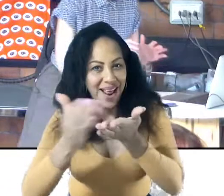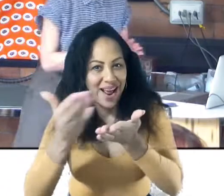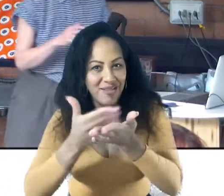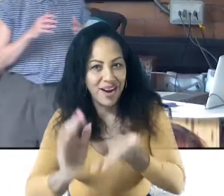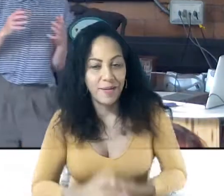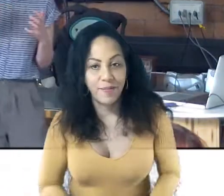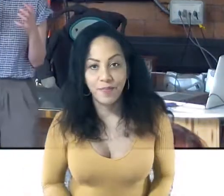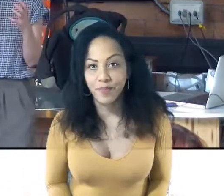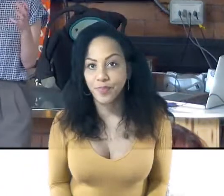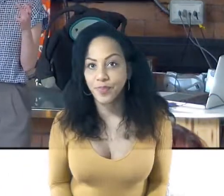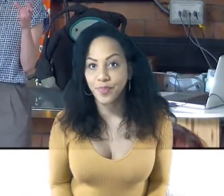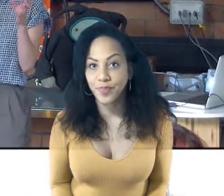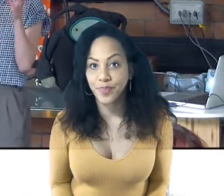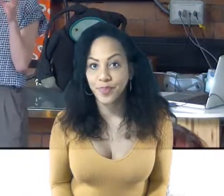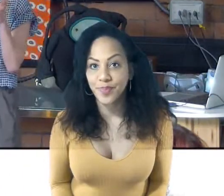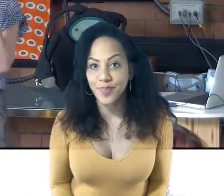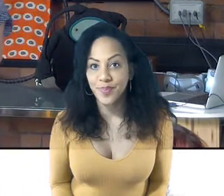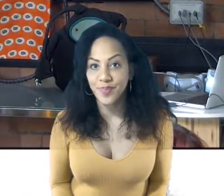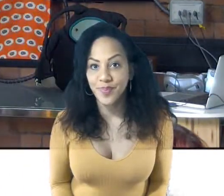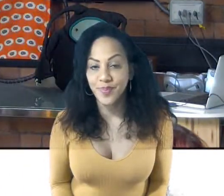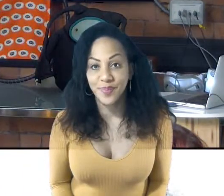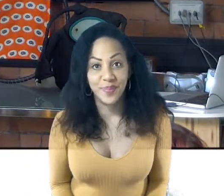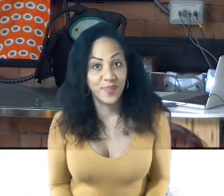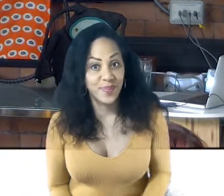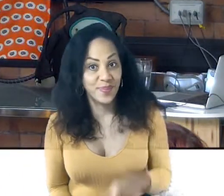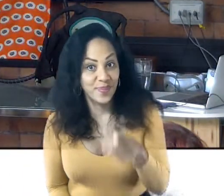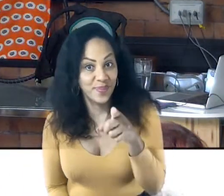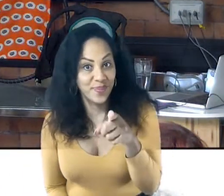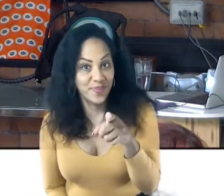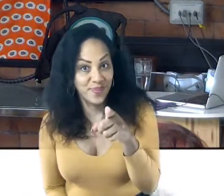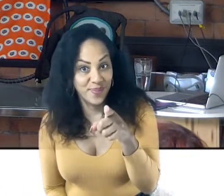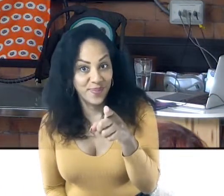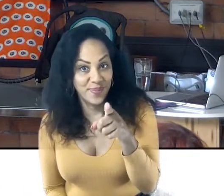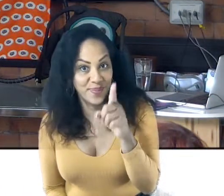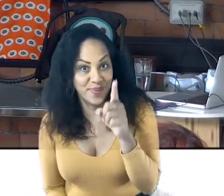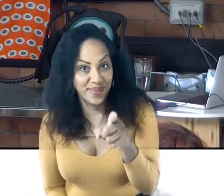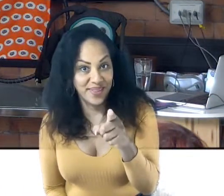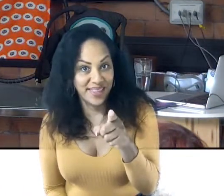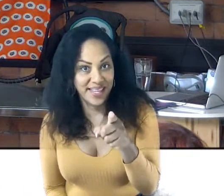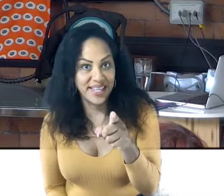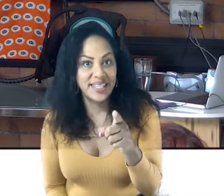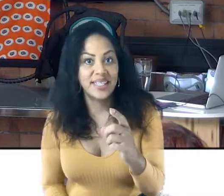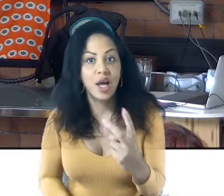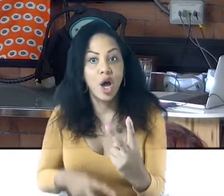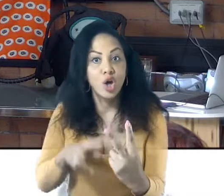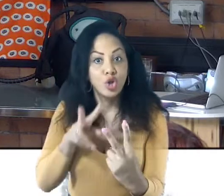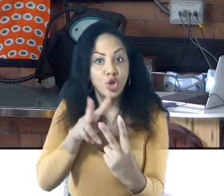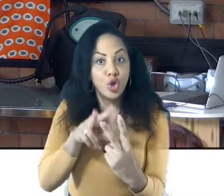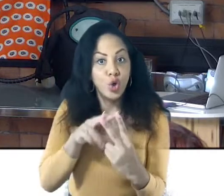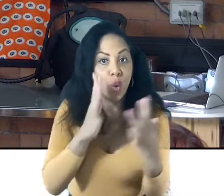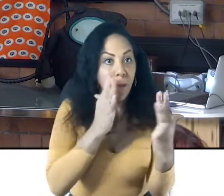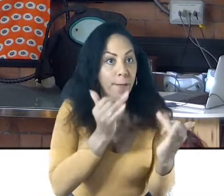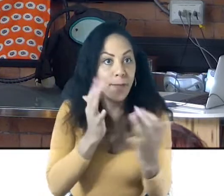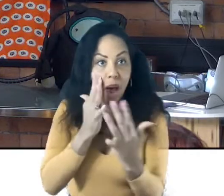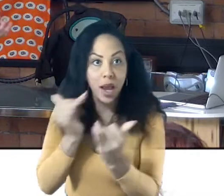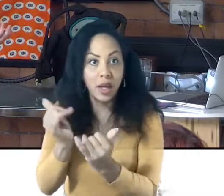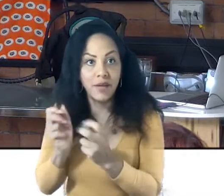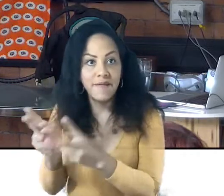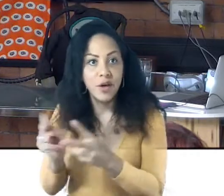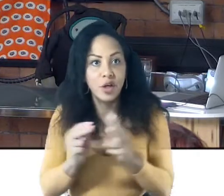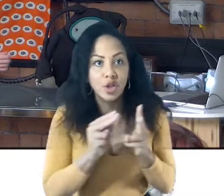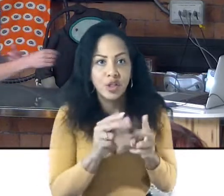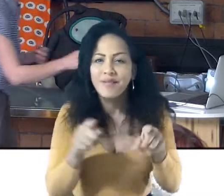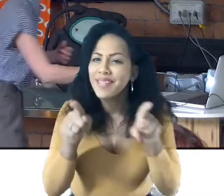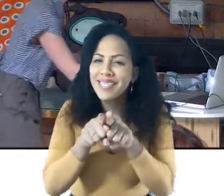it's basically, I've got these two pilot versions of the same thing. So one is an audio walk, and one is